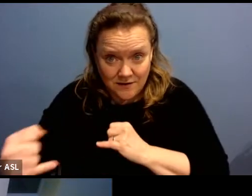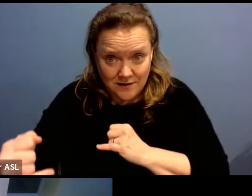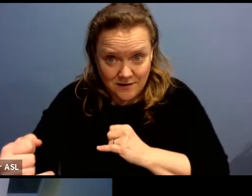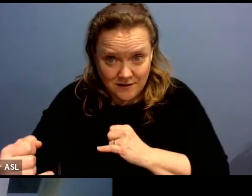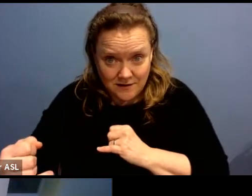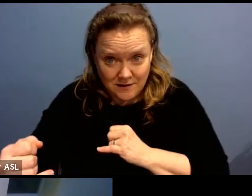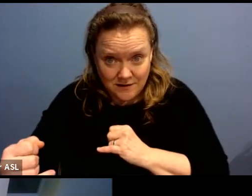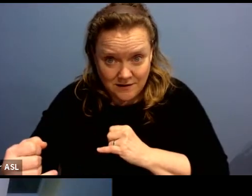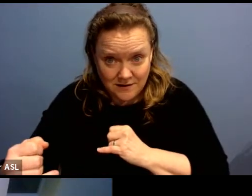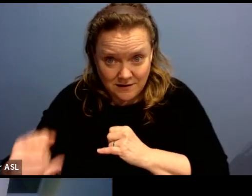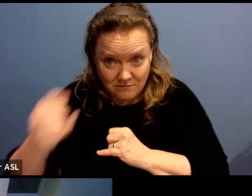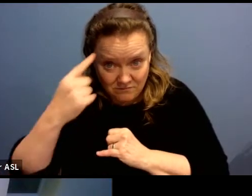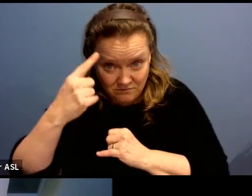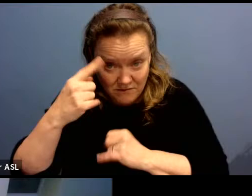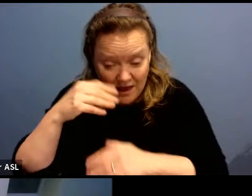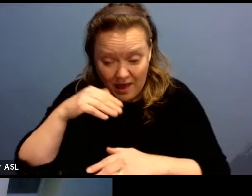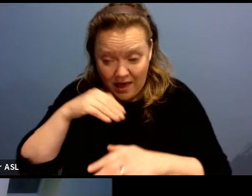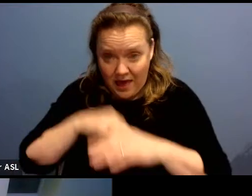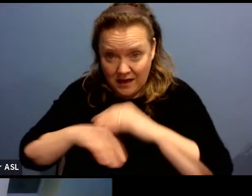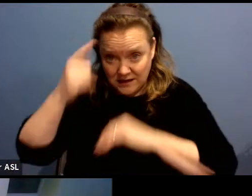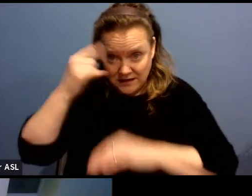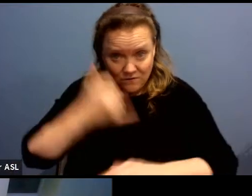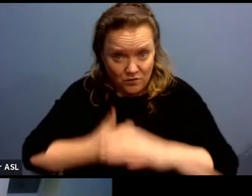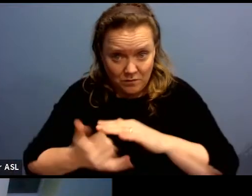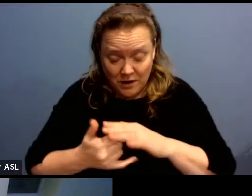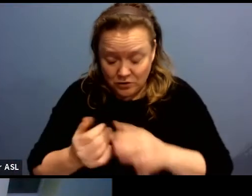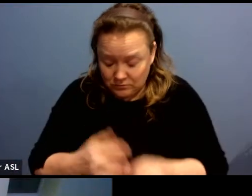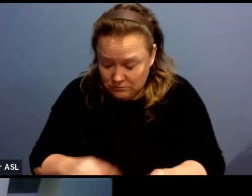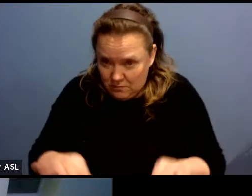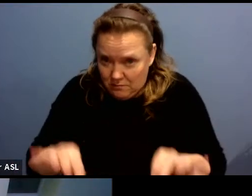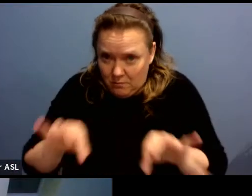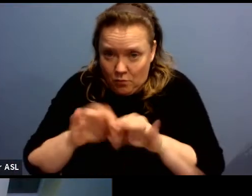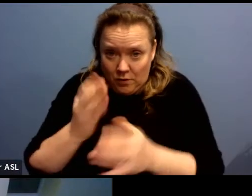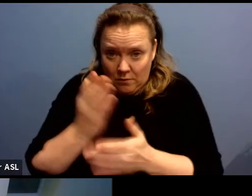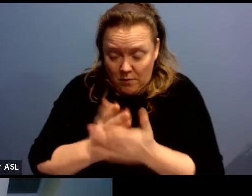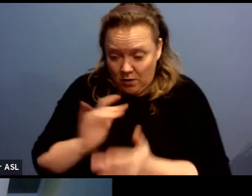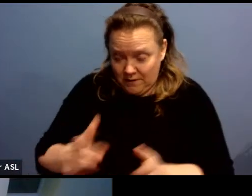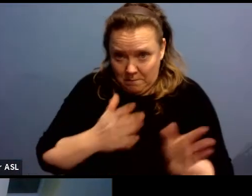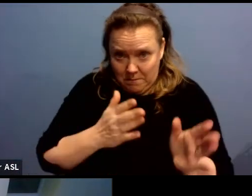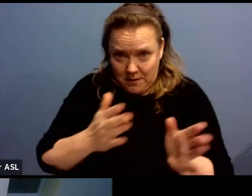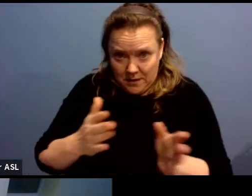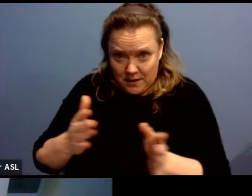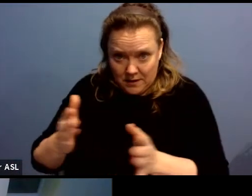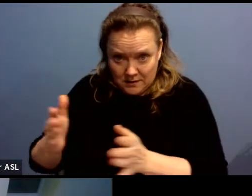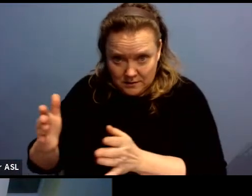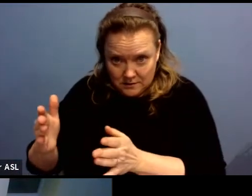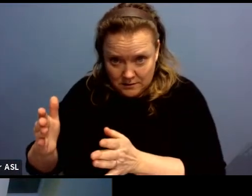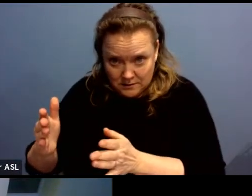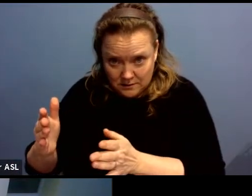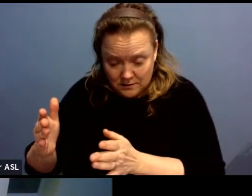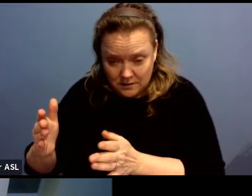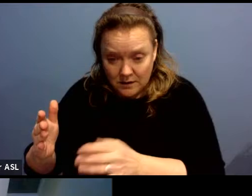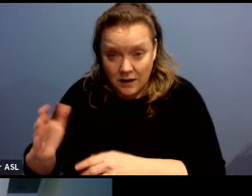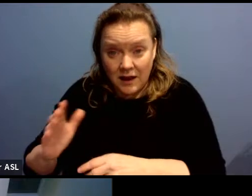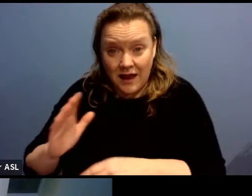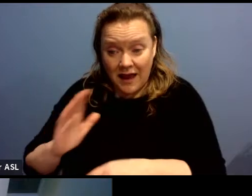is a key factor in our new office development, and our office development is dependent